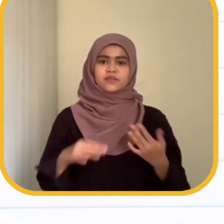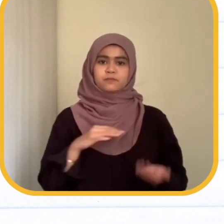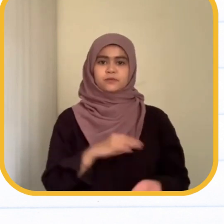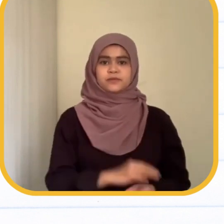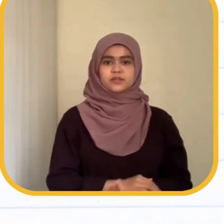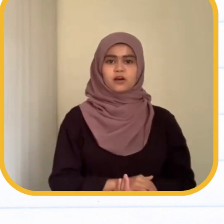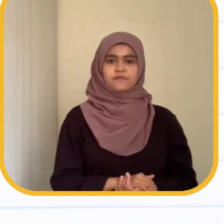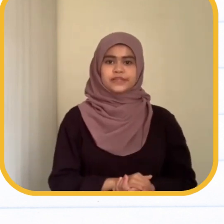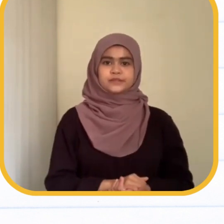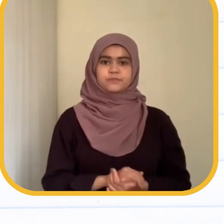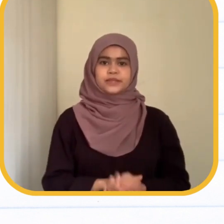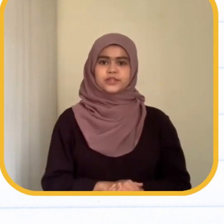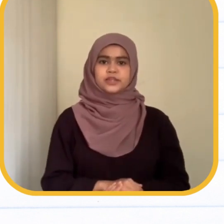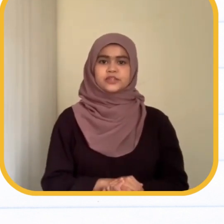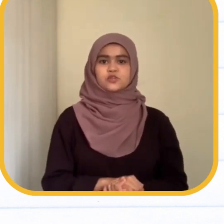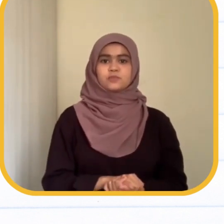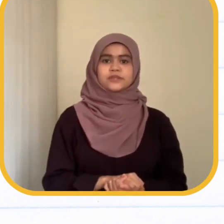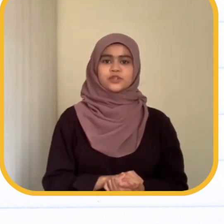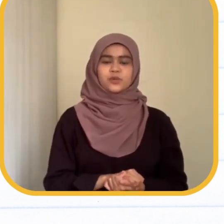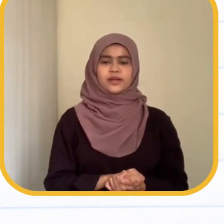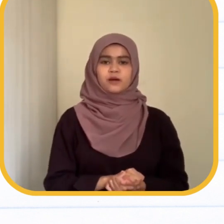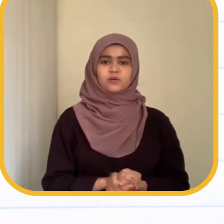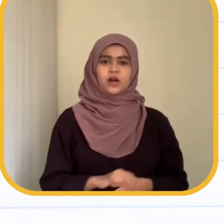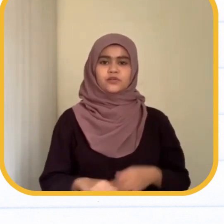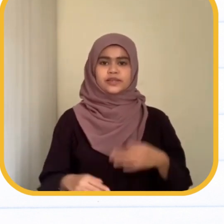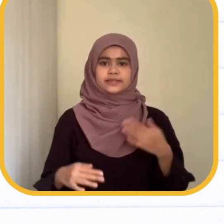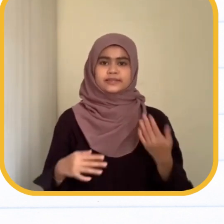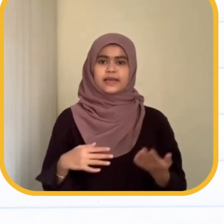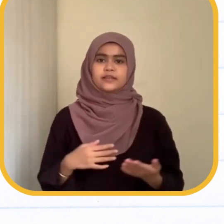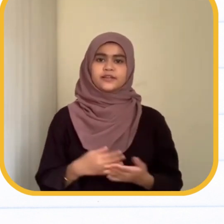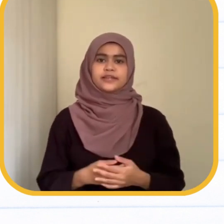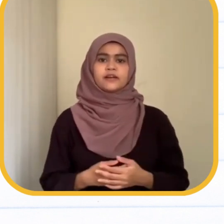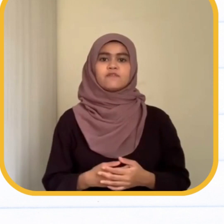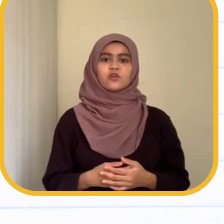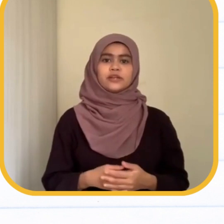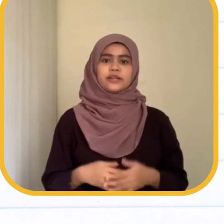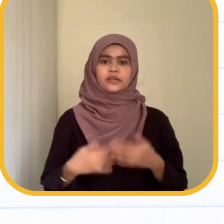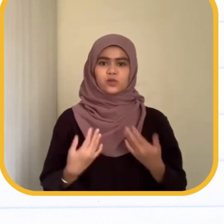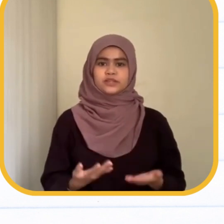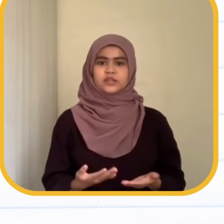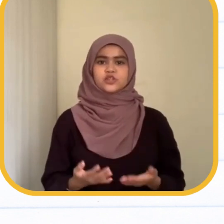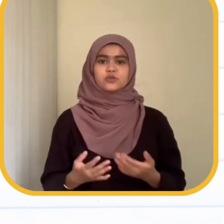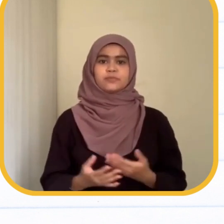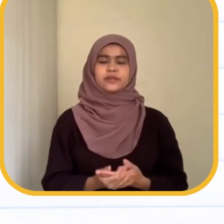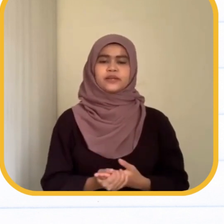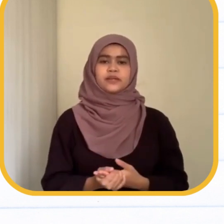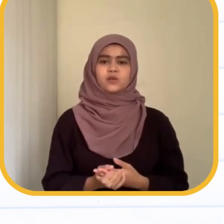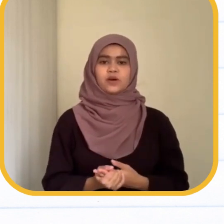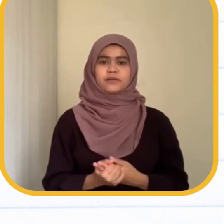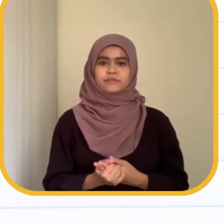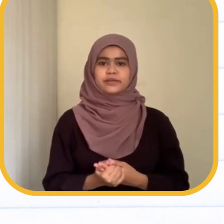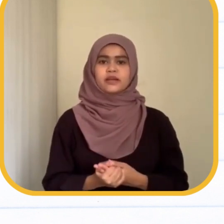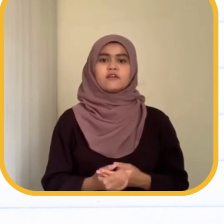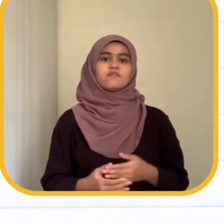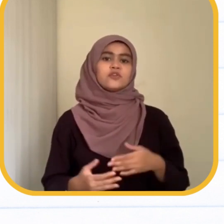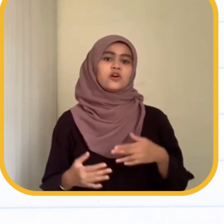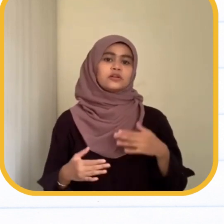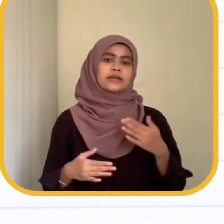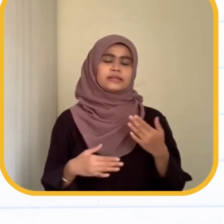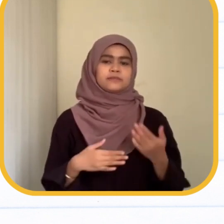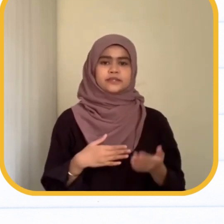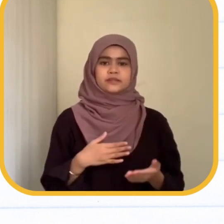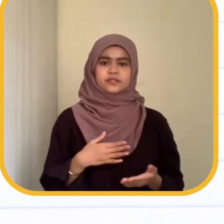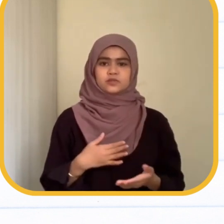The specific purpose of this speech is to persuade our audience that learning a foreign language should be a requirement for